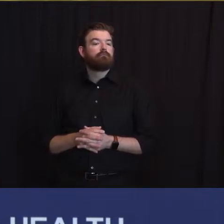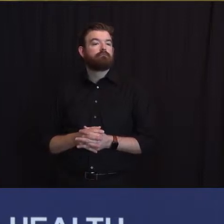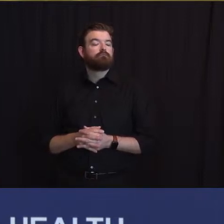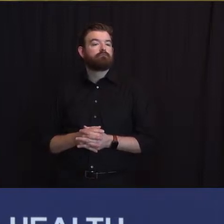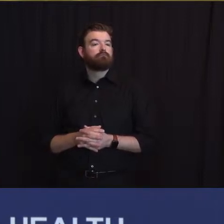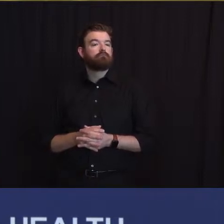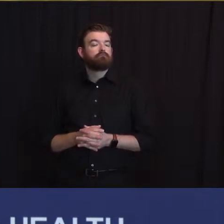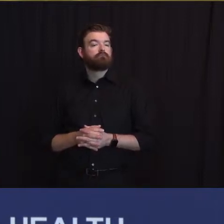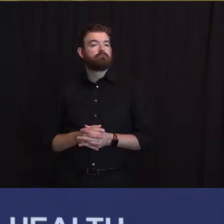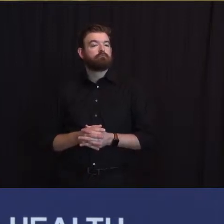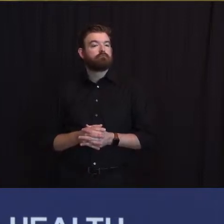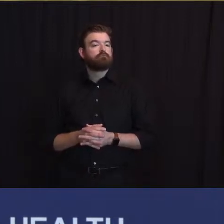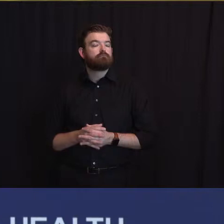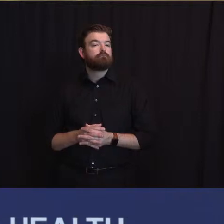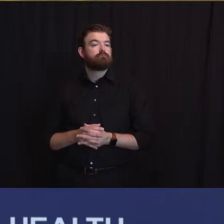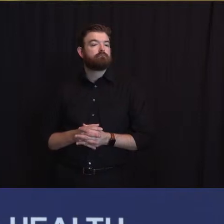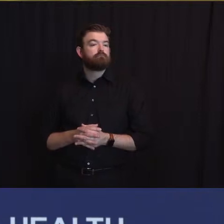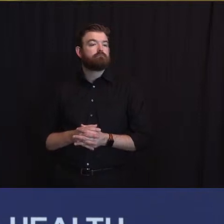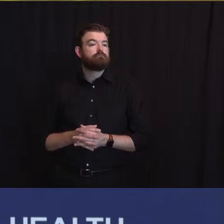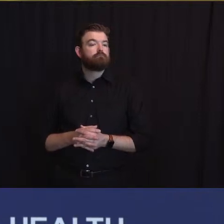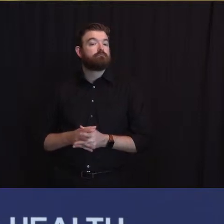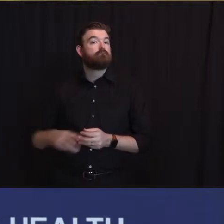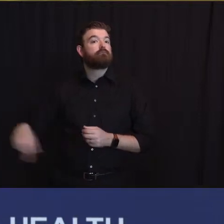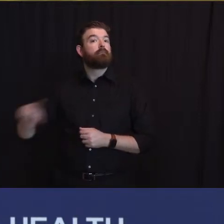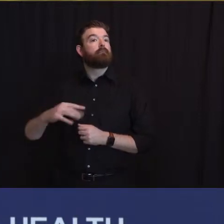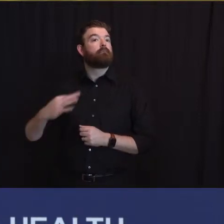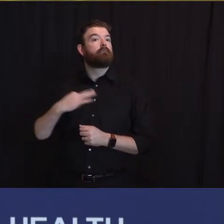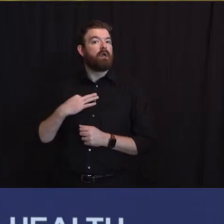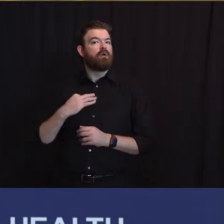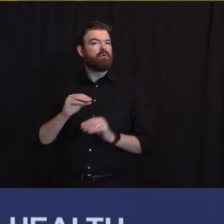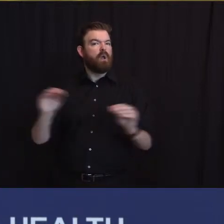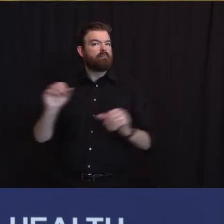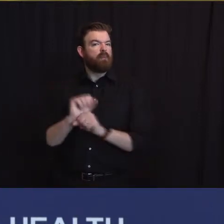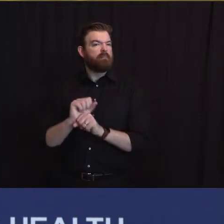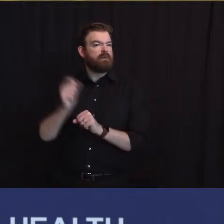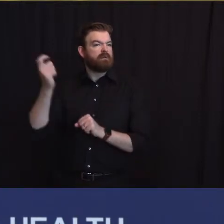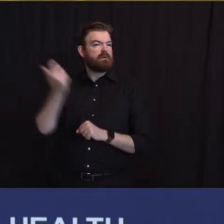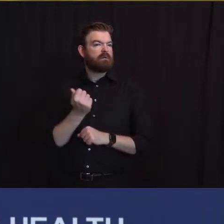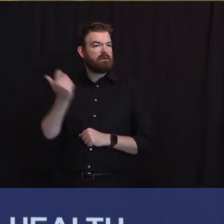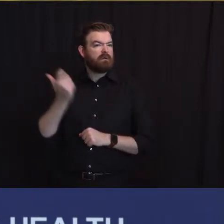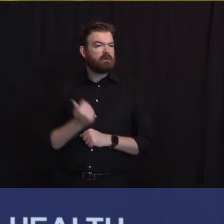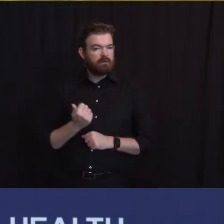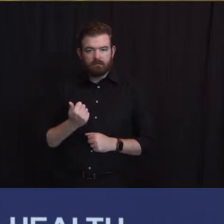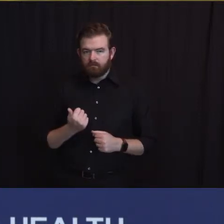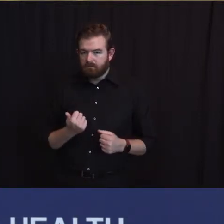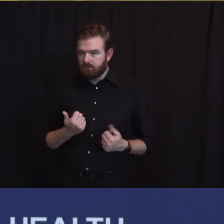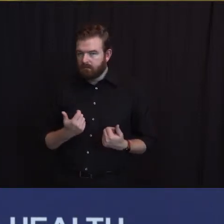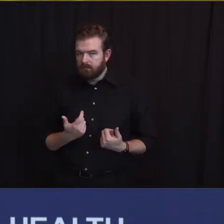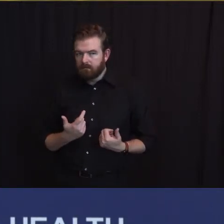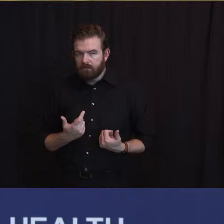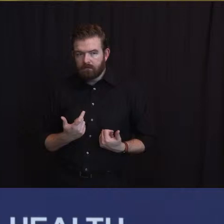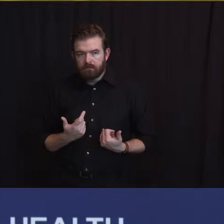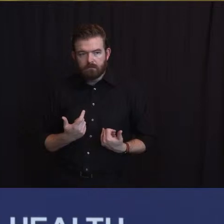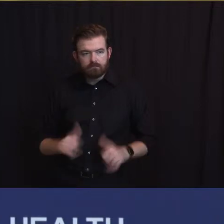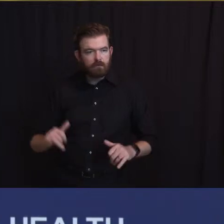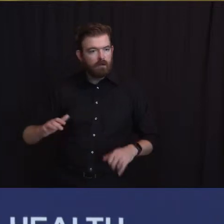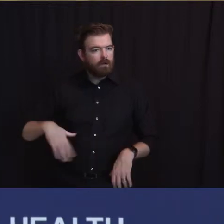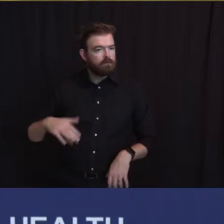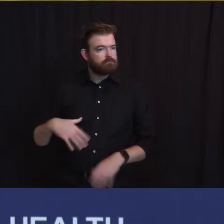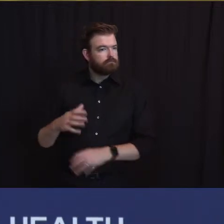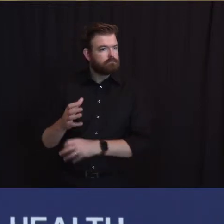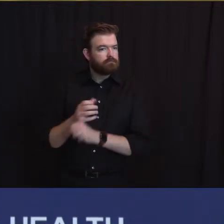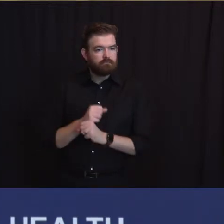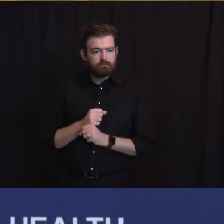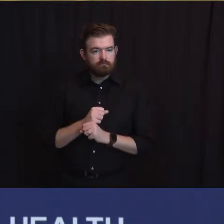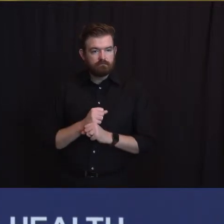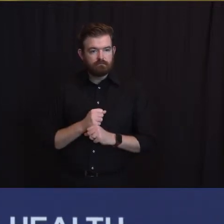in 6 months to a year, even though they've been escalated multiple times. Can you explain the reason for these delays, how much longer people will have